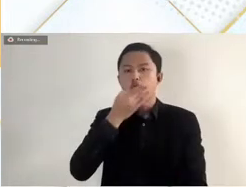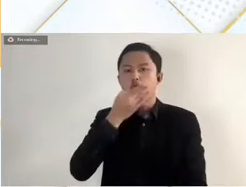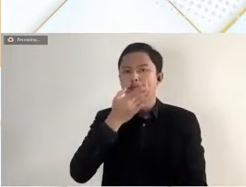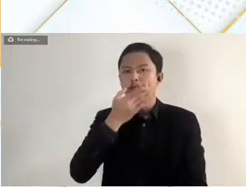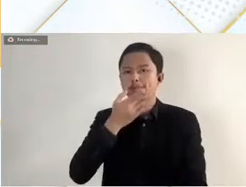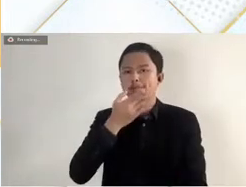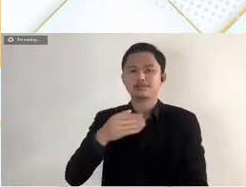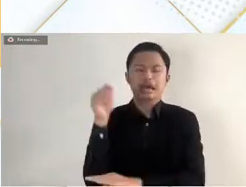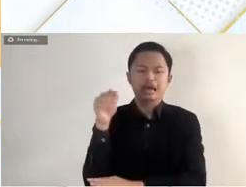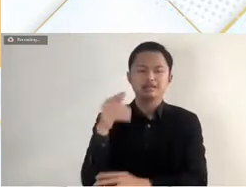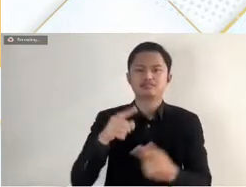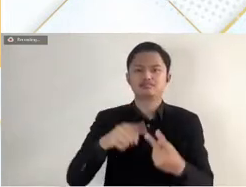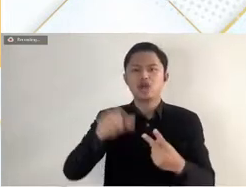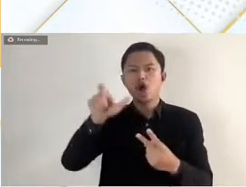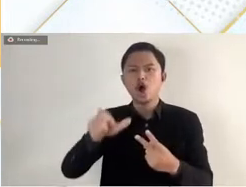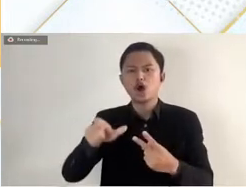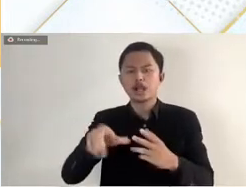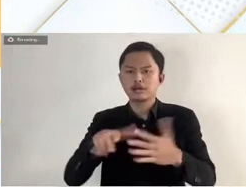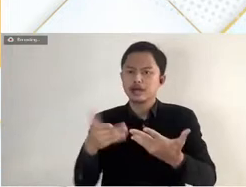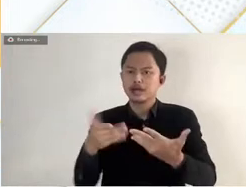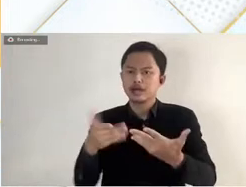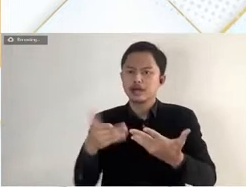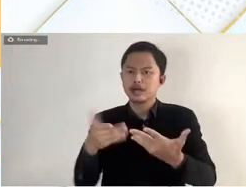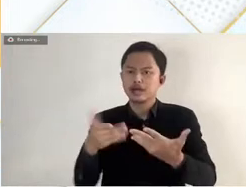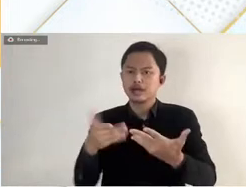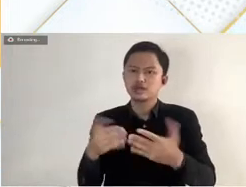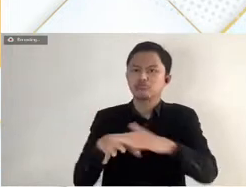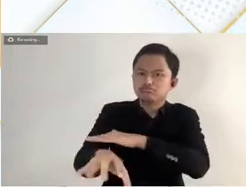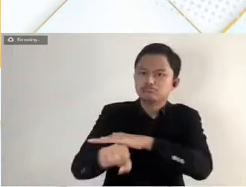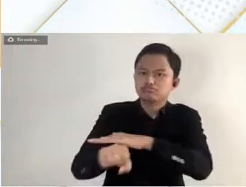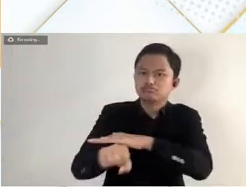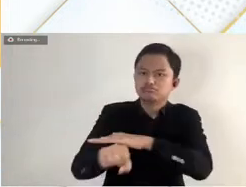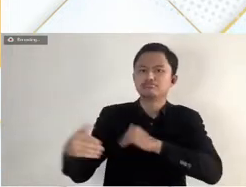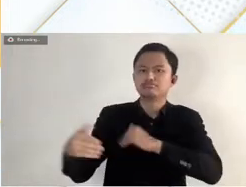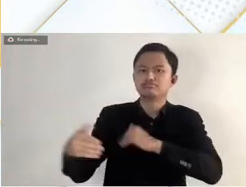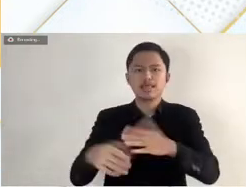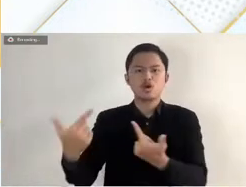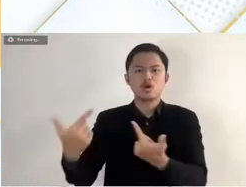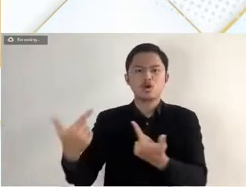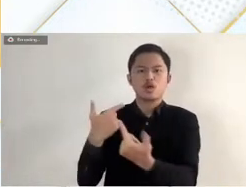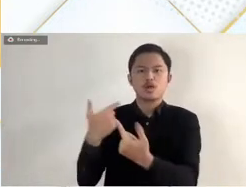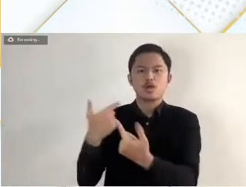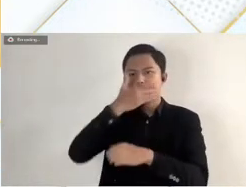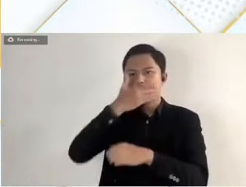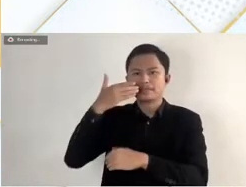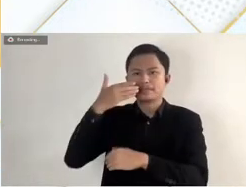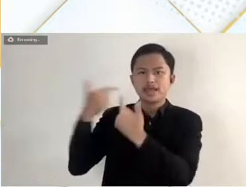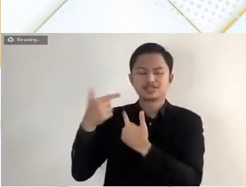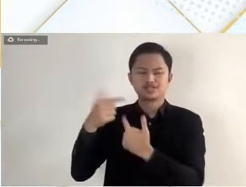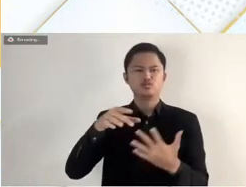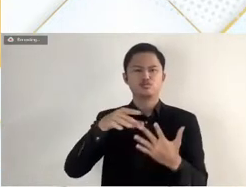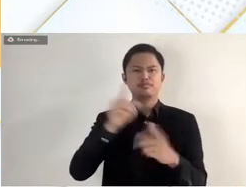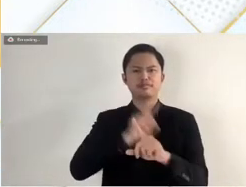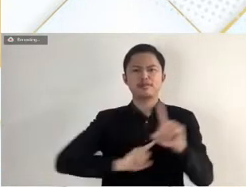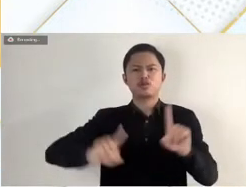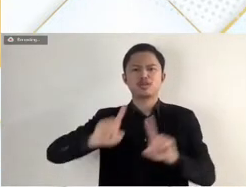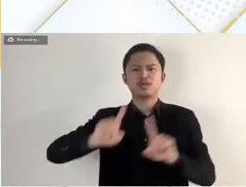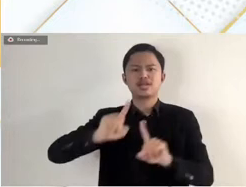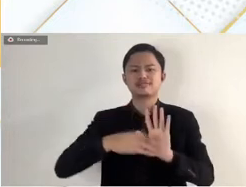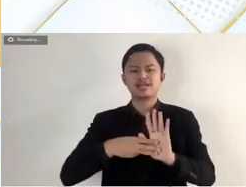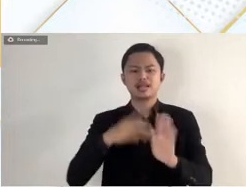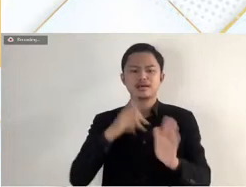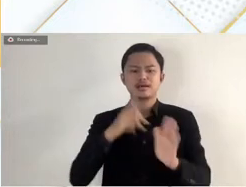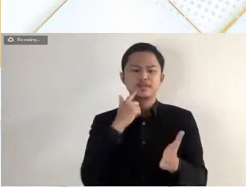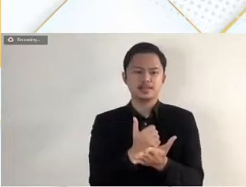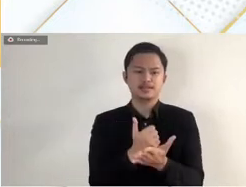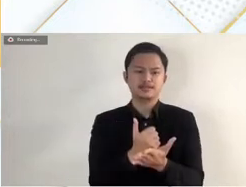people smuggling, fisheries, crime, and terrorism are our top priorities. In our view,